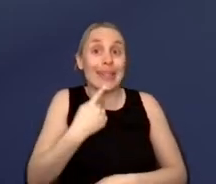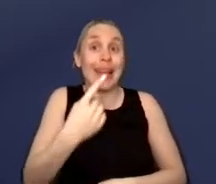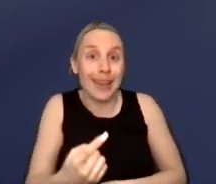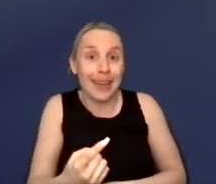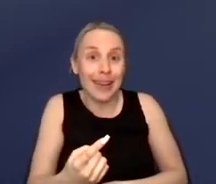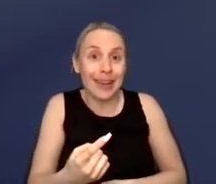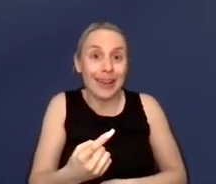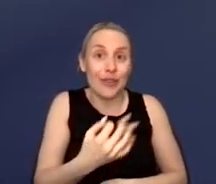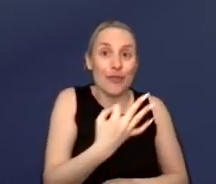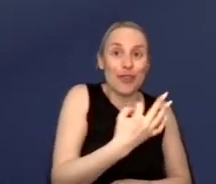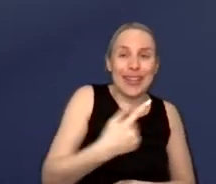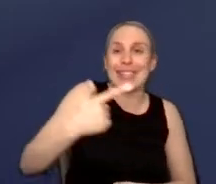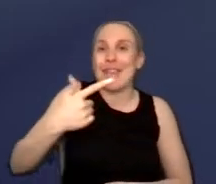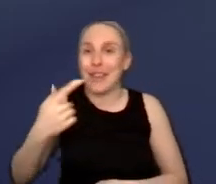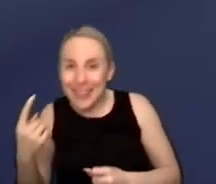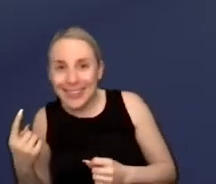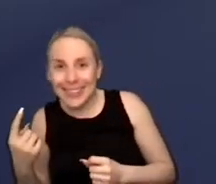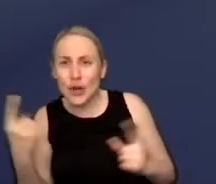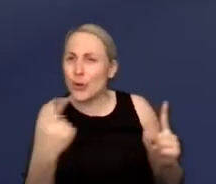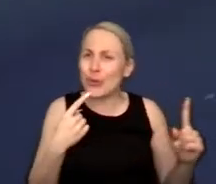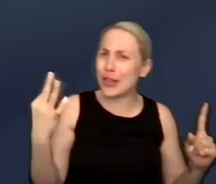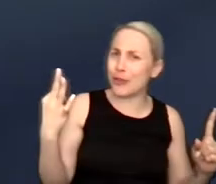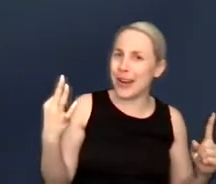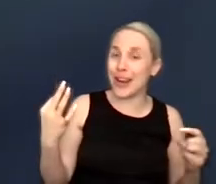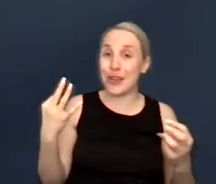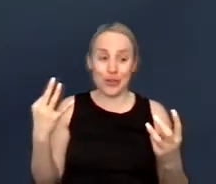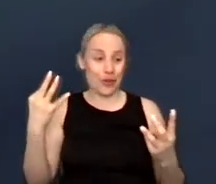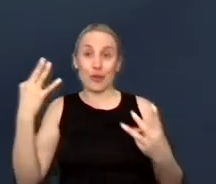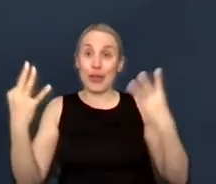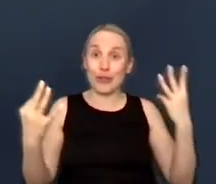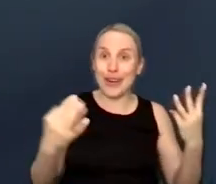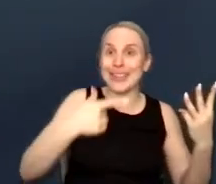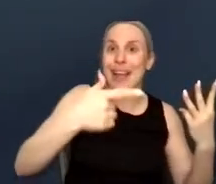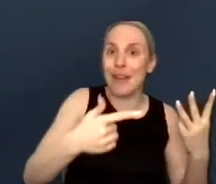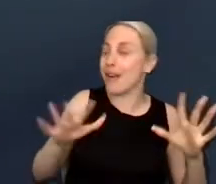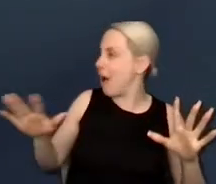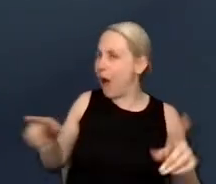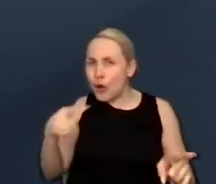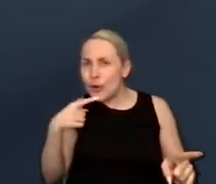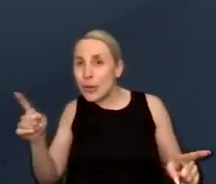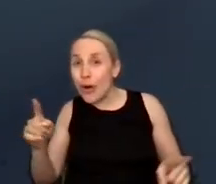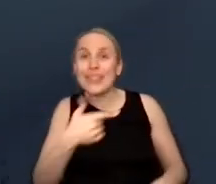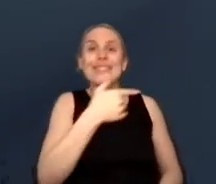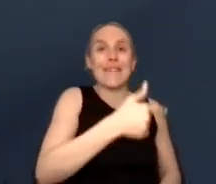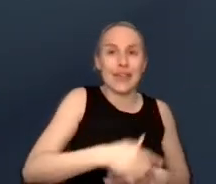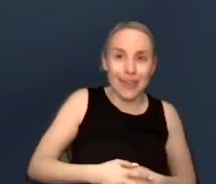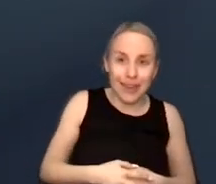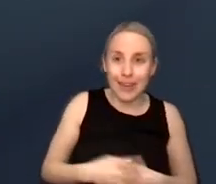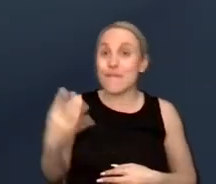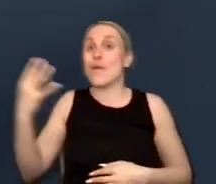two, three. Who said three? I said three, too. Oh, that's cute. Oh, that's nice. What did you say, Joanna? I said 7. I said